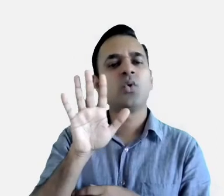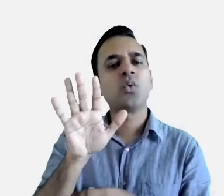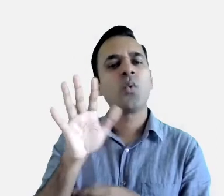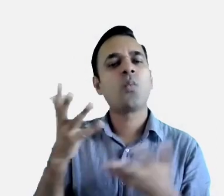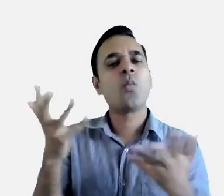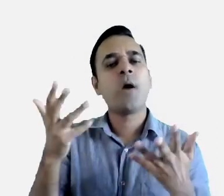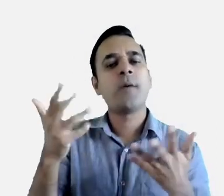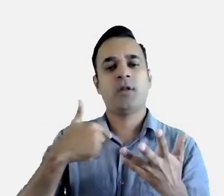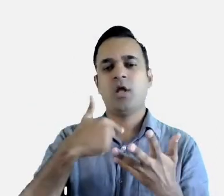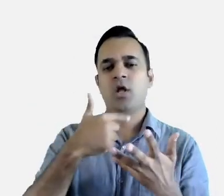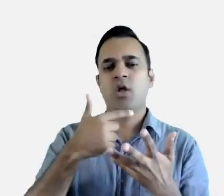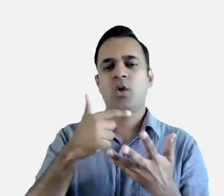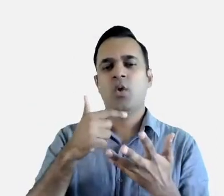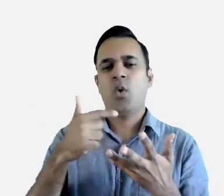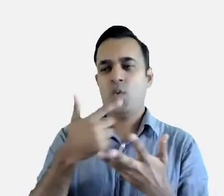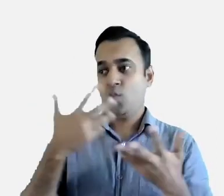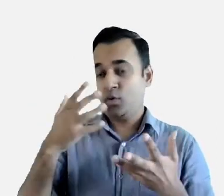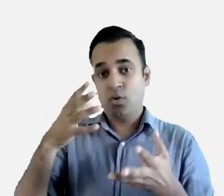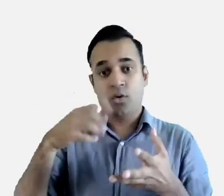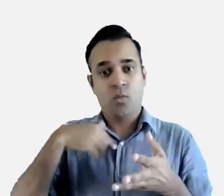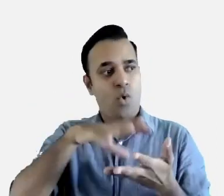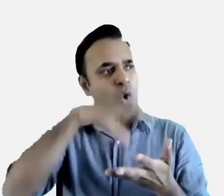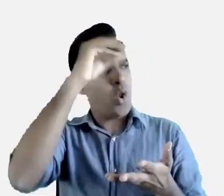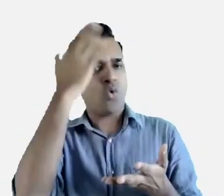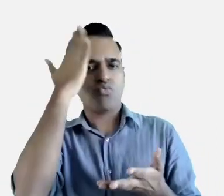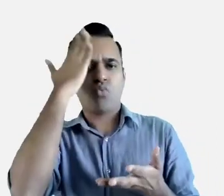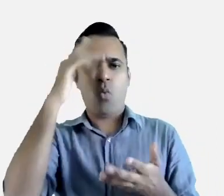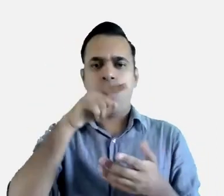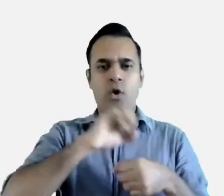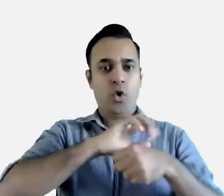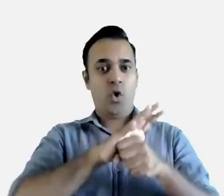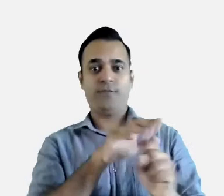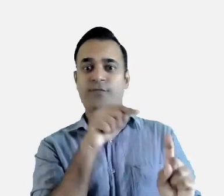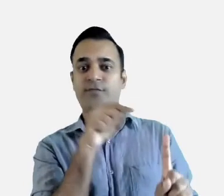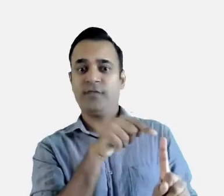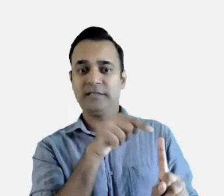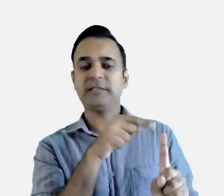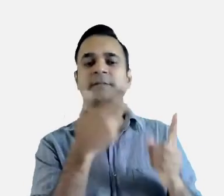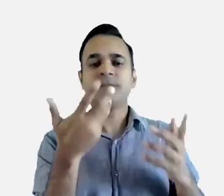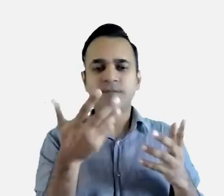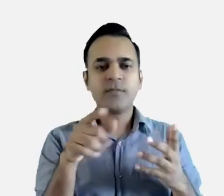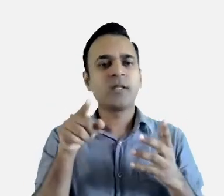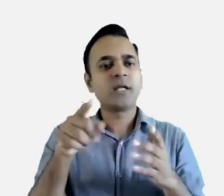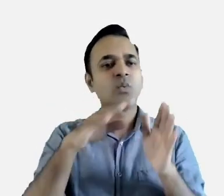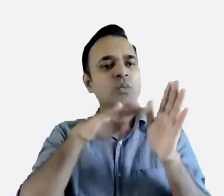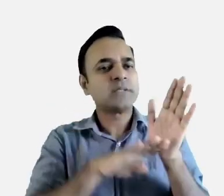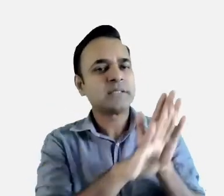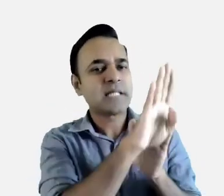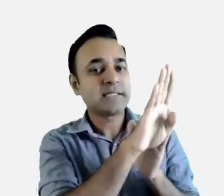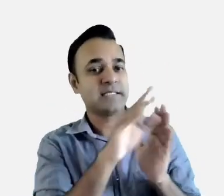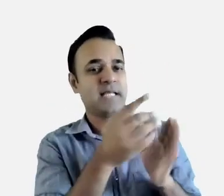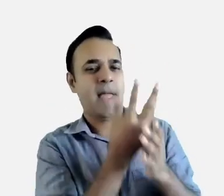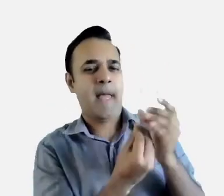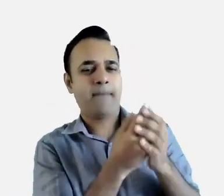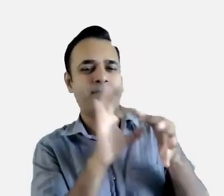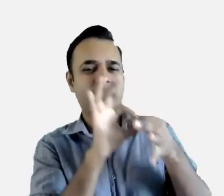the resilience gap specific to infrastructure and services? And I know you touched on this a little in your presentation, but is